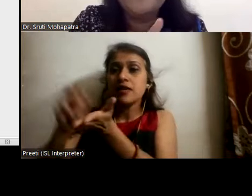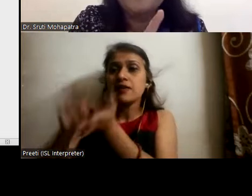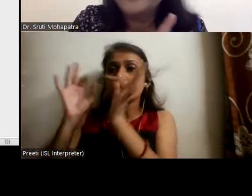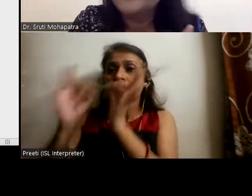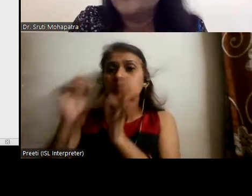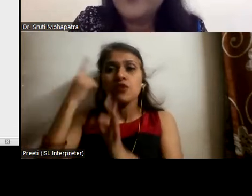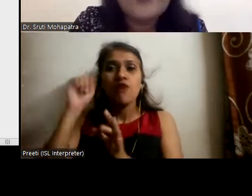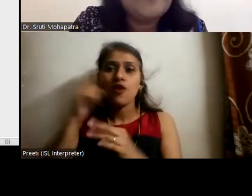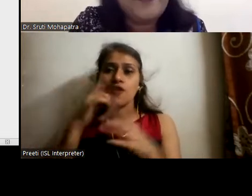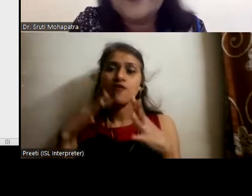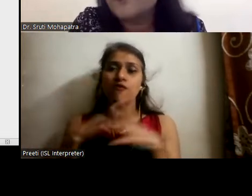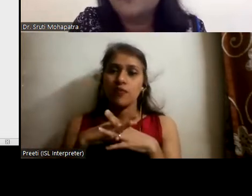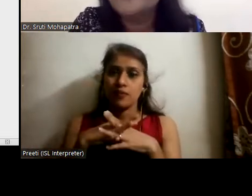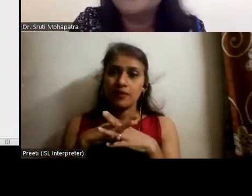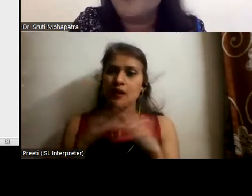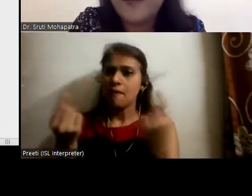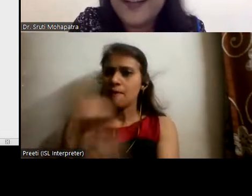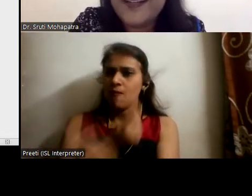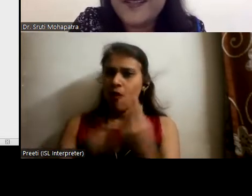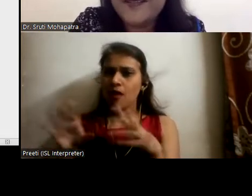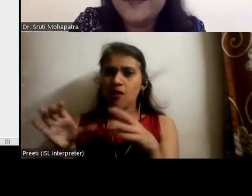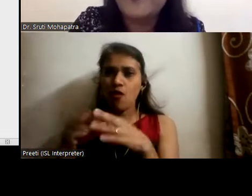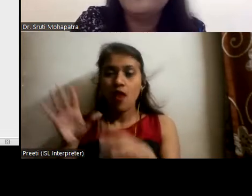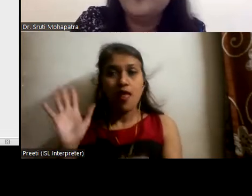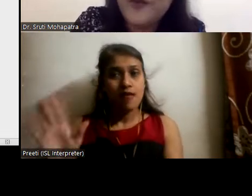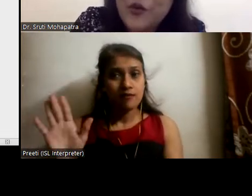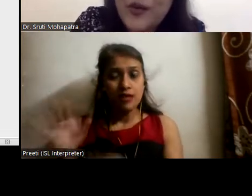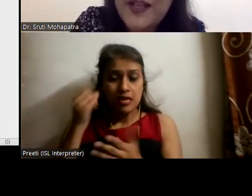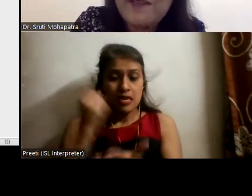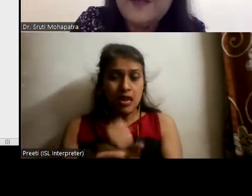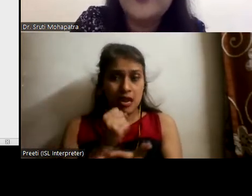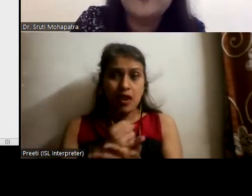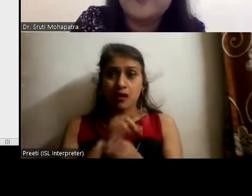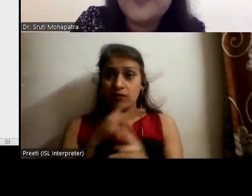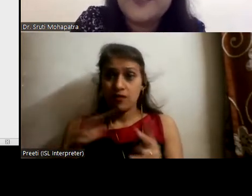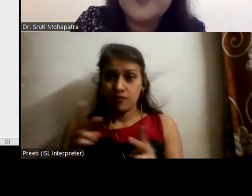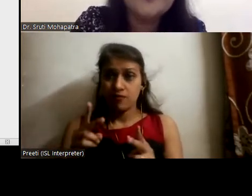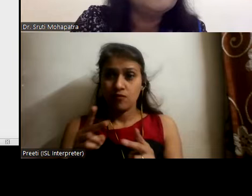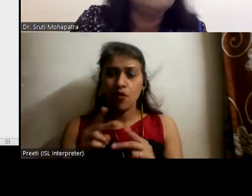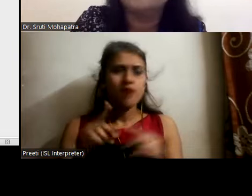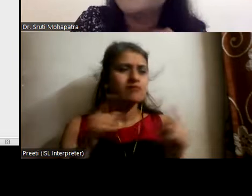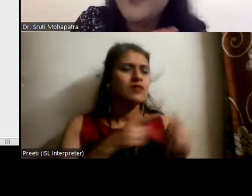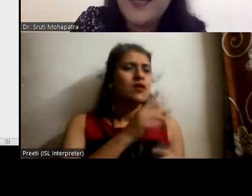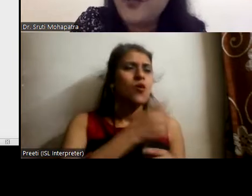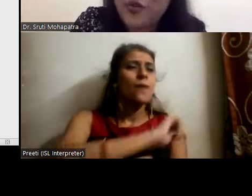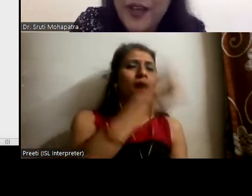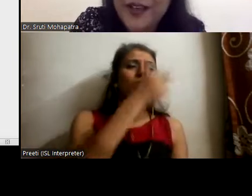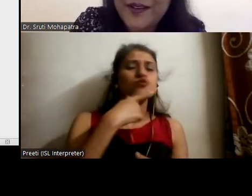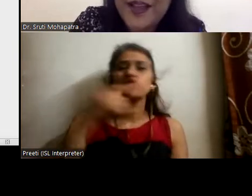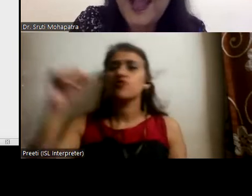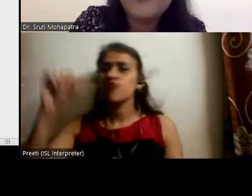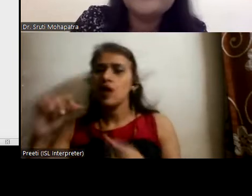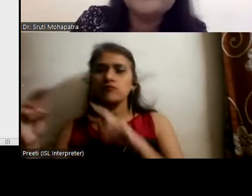parliament, the political parties are always in loggerheads, right? The ruling government and opposition, they do not see eye to